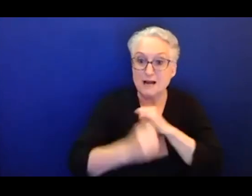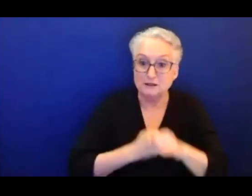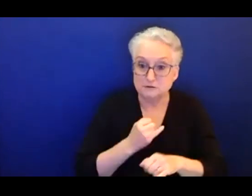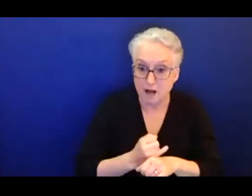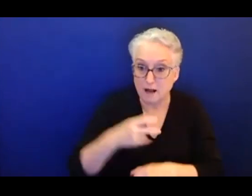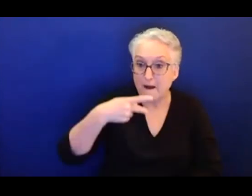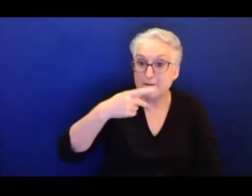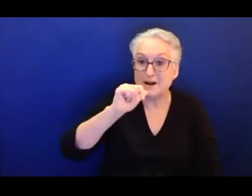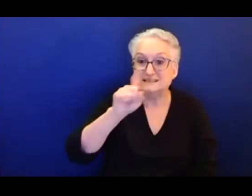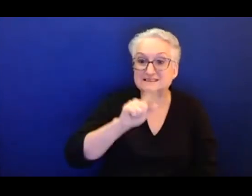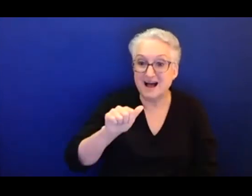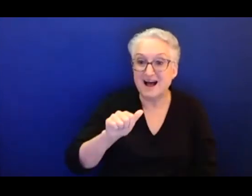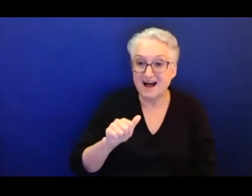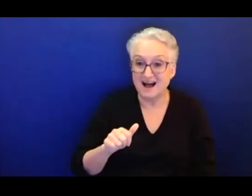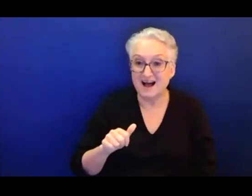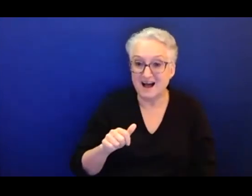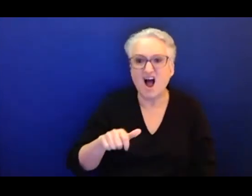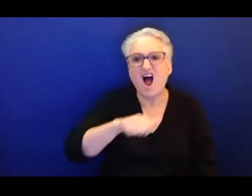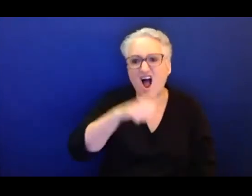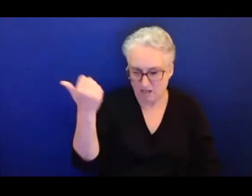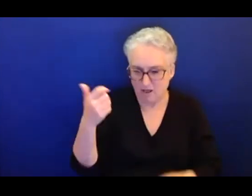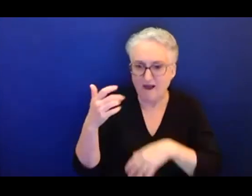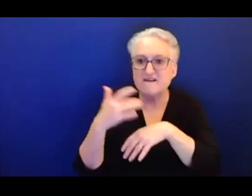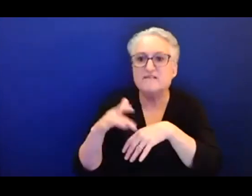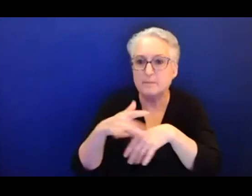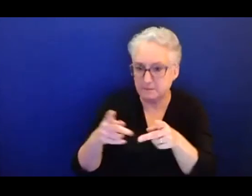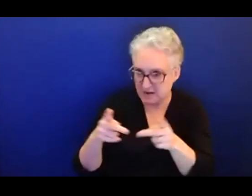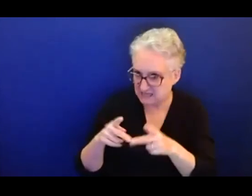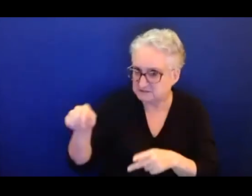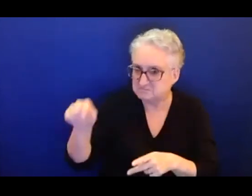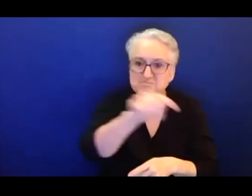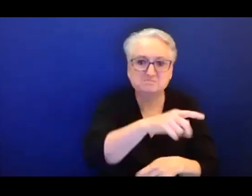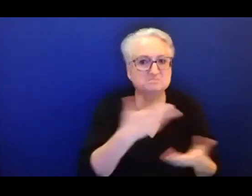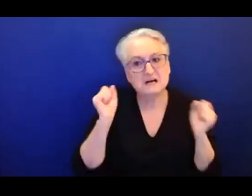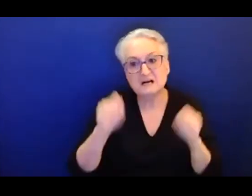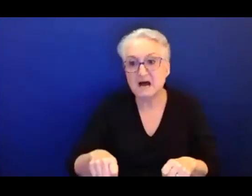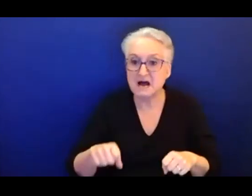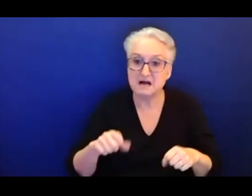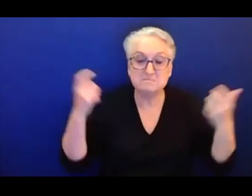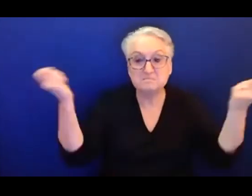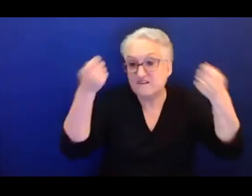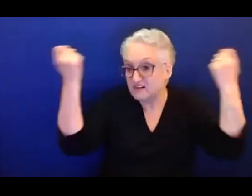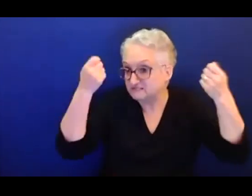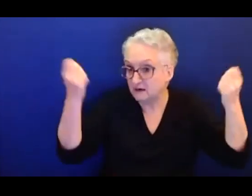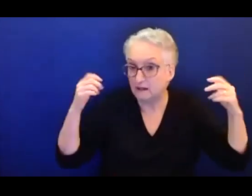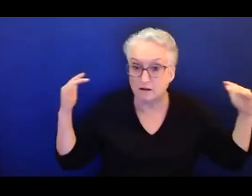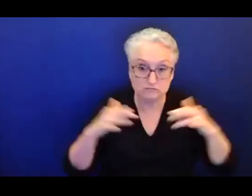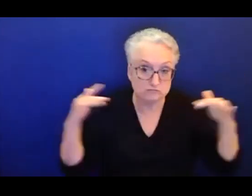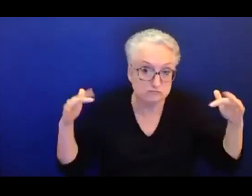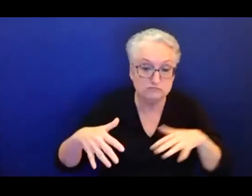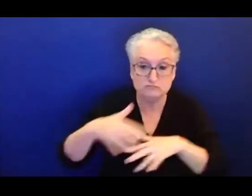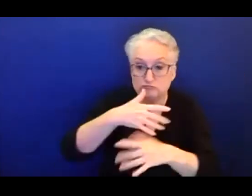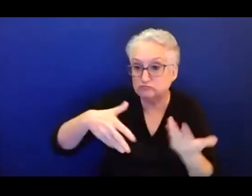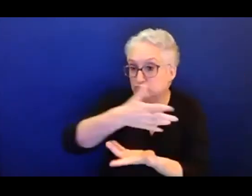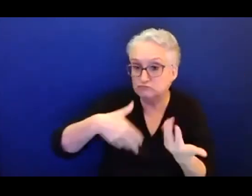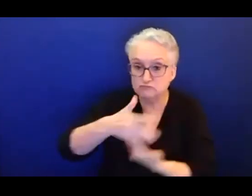another space for festivals and programming and market space, kind of building off of the